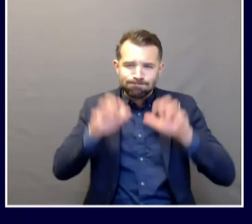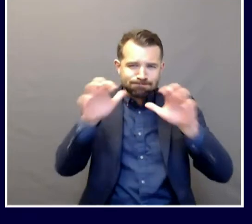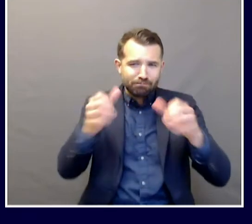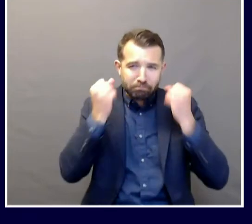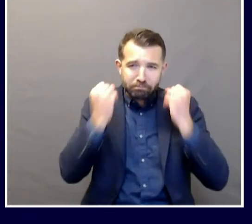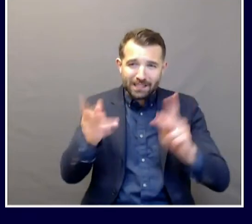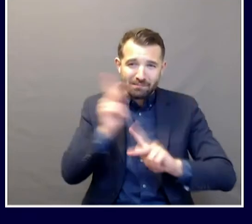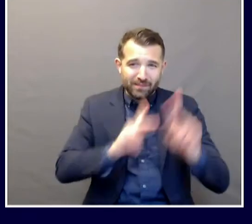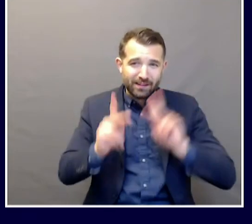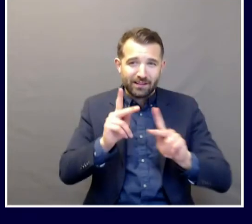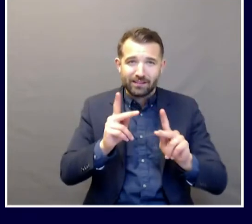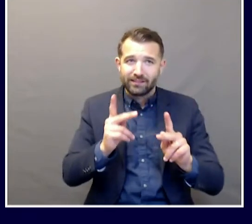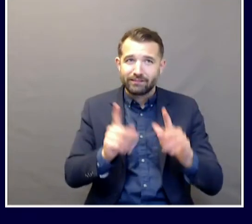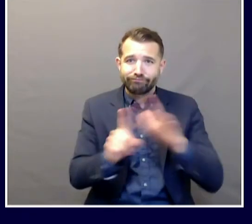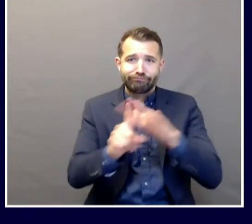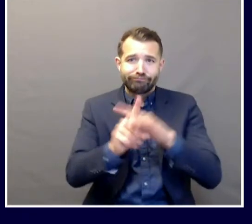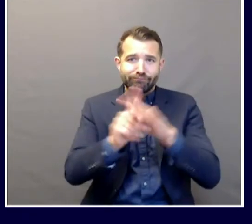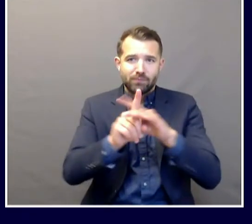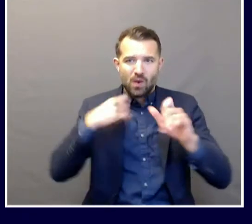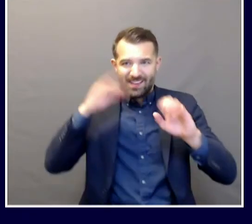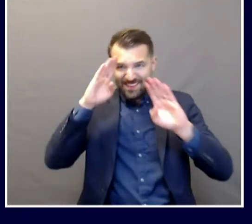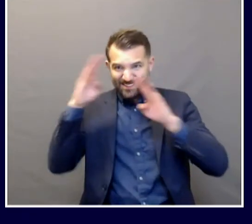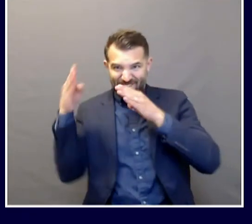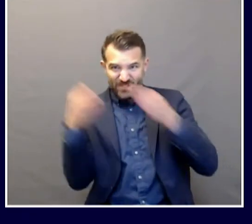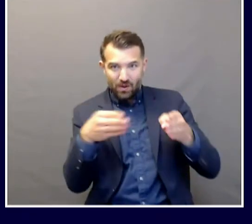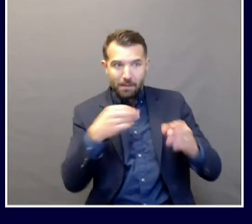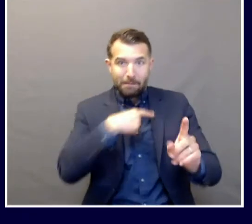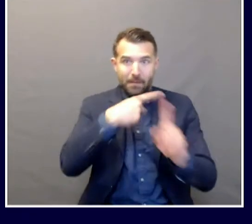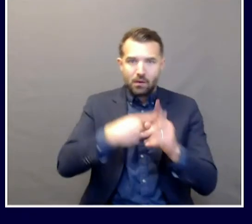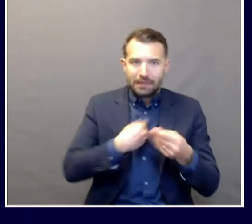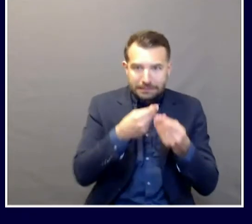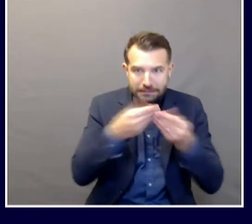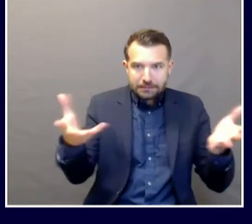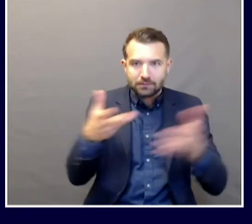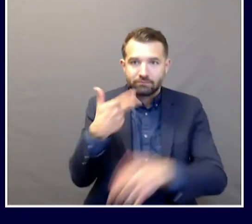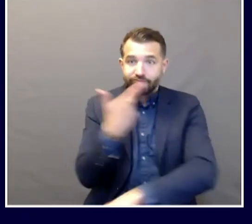are focused very squarely in Androscoggin County.